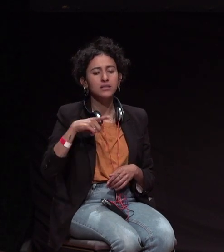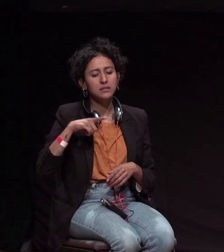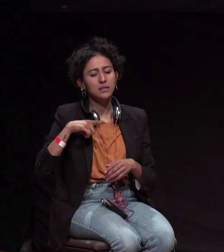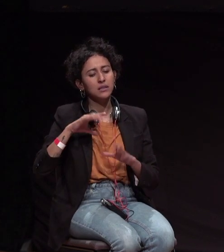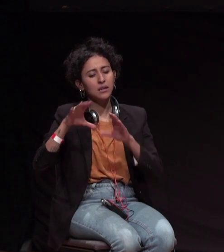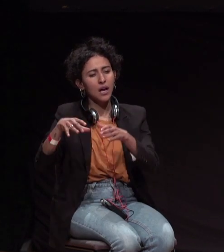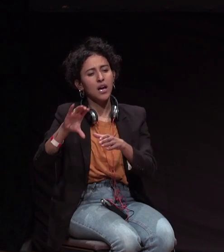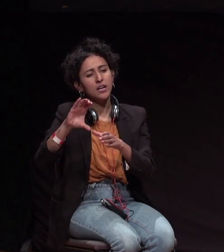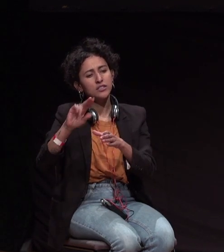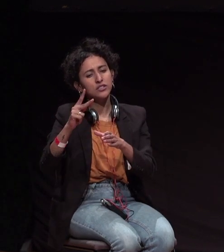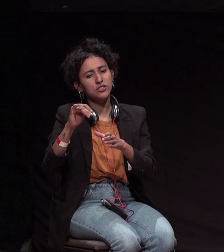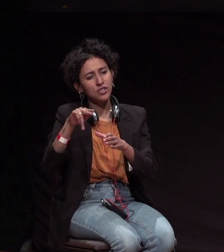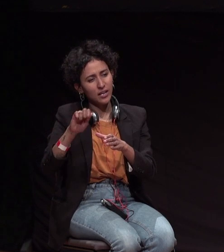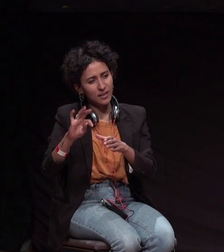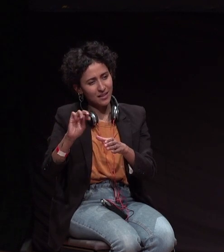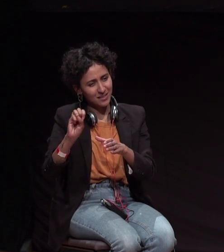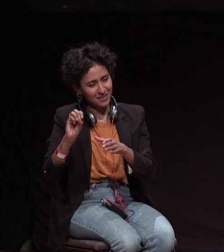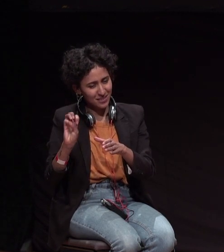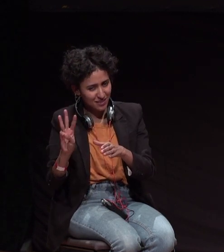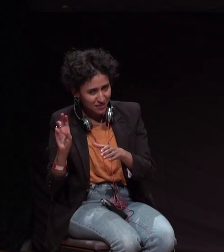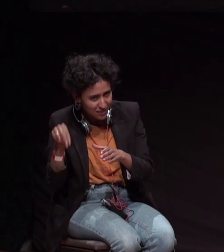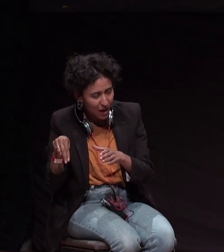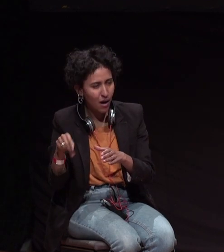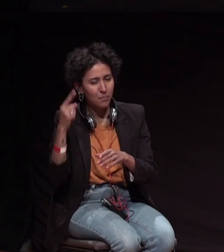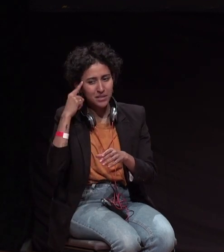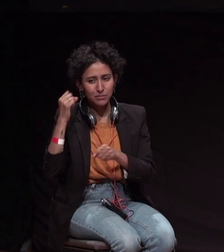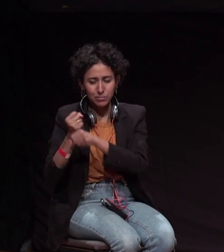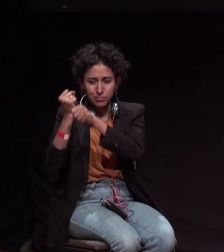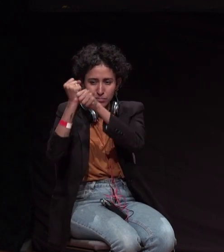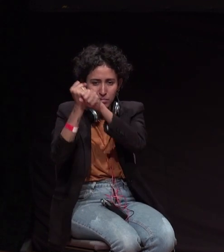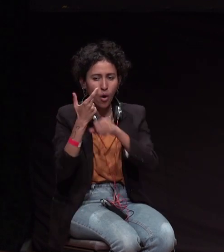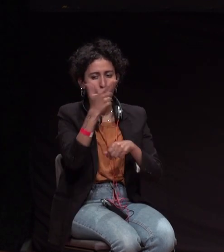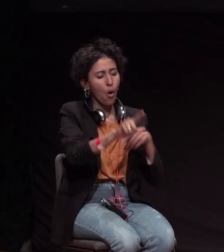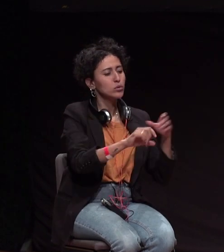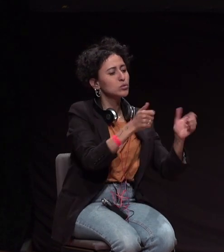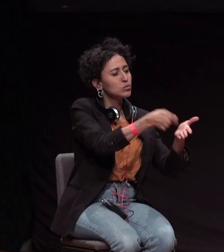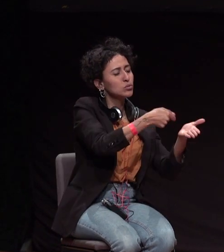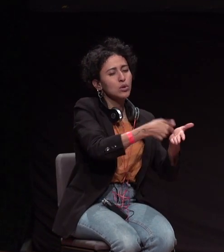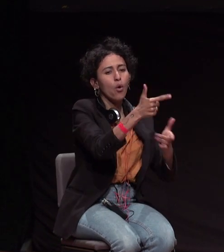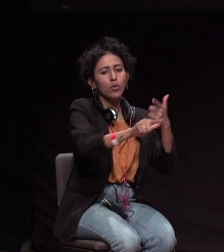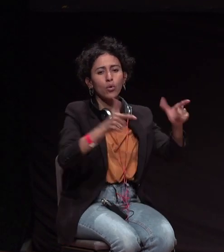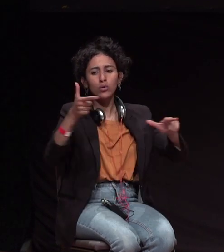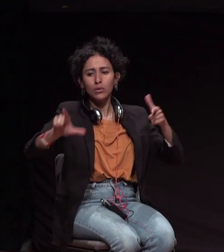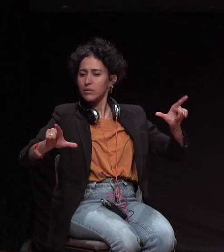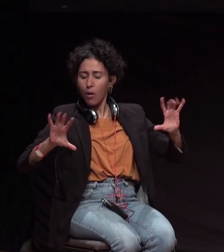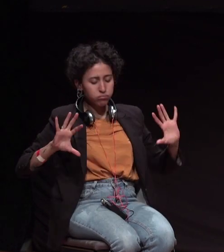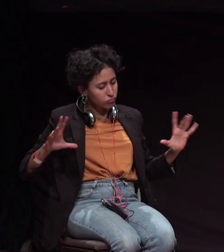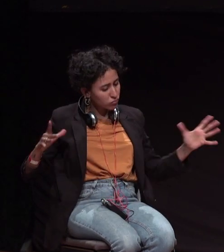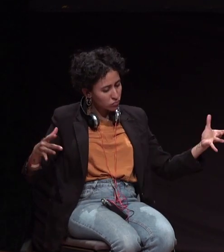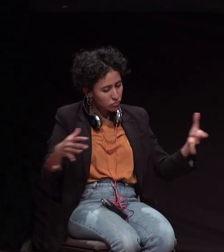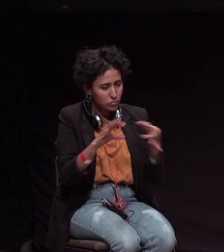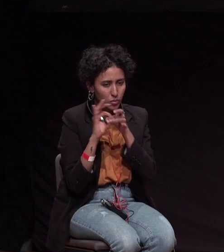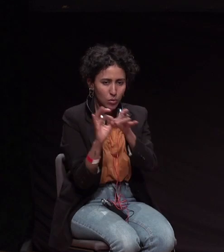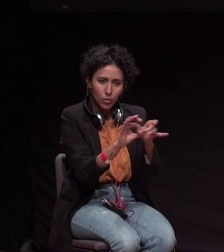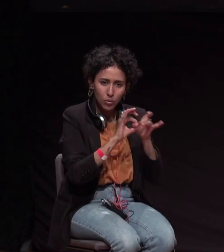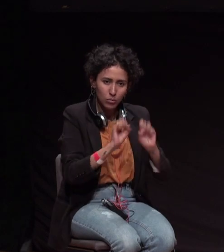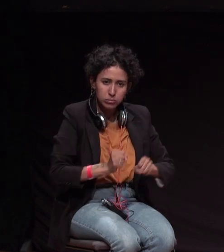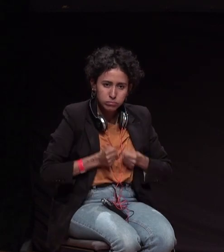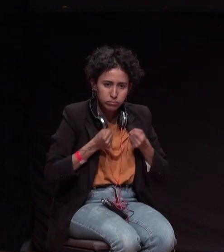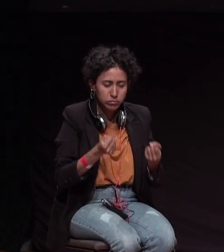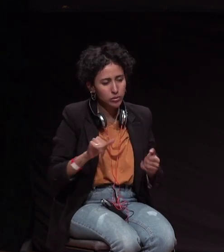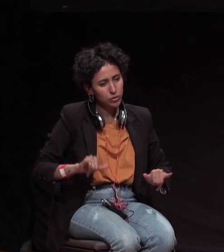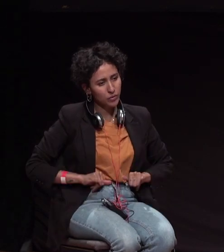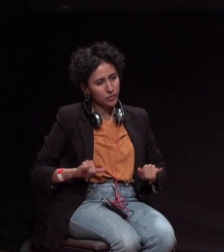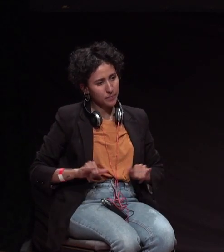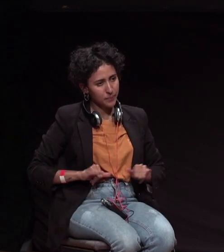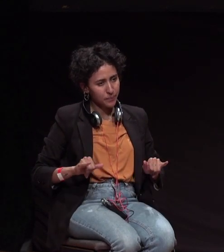residents of the South Bronx fighting anti-gentrification. We all show up for each other's struggles. And one of the turning points for me was definitely